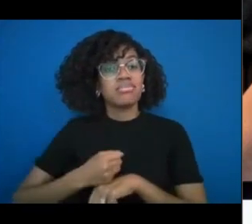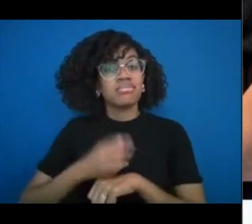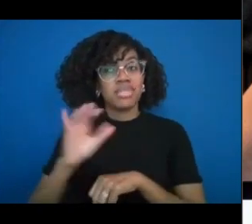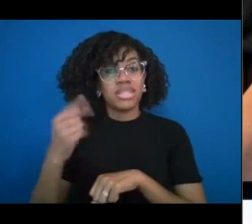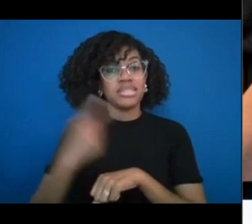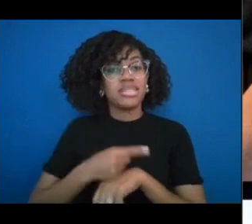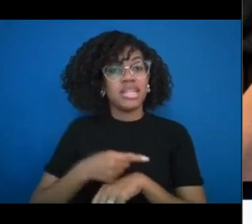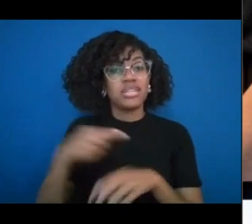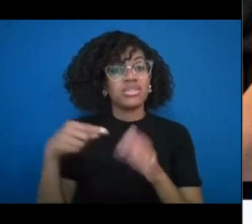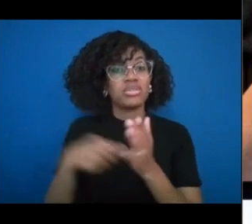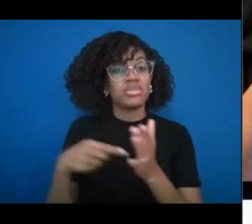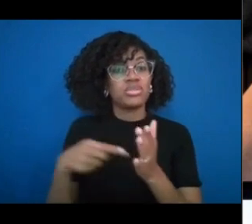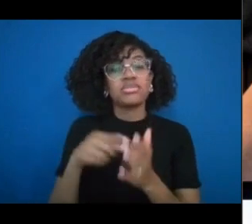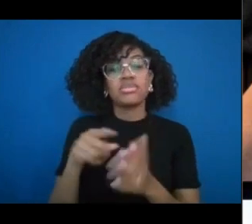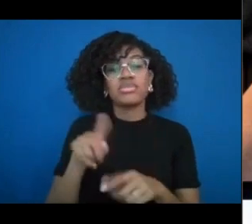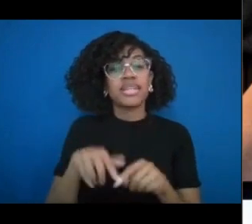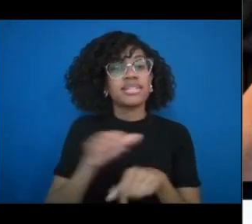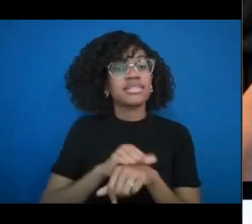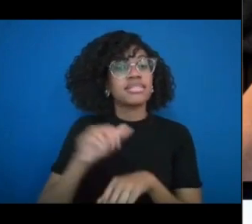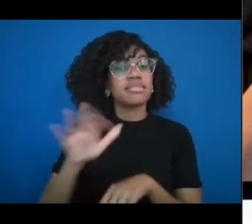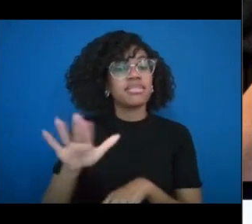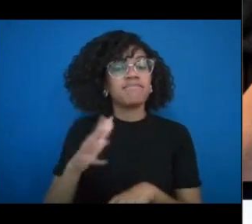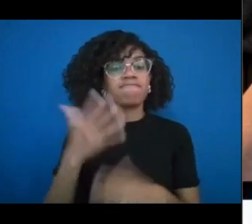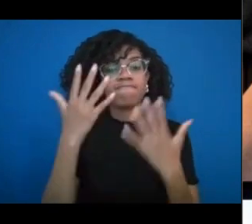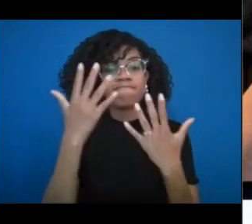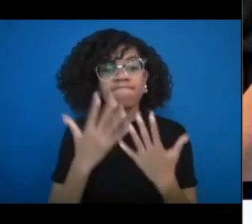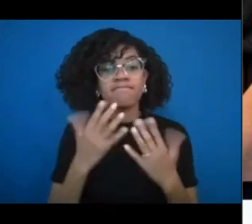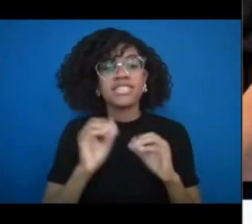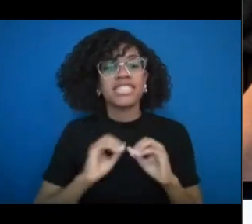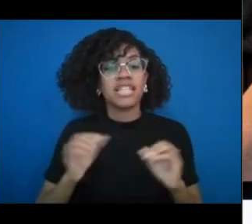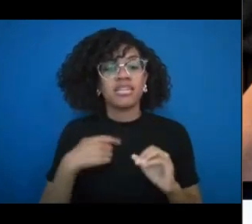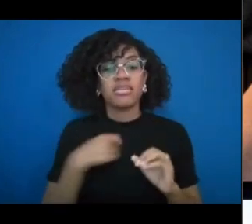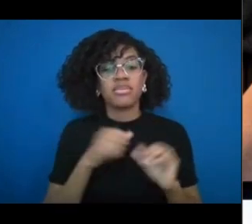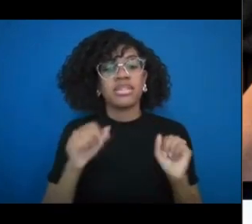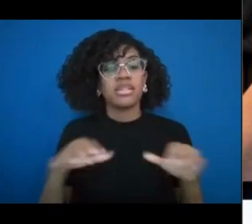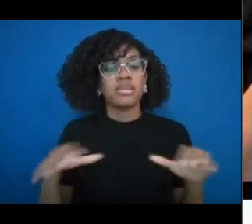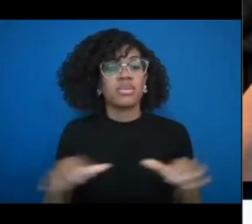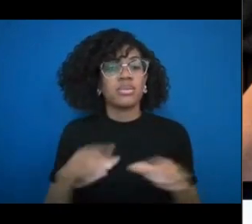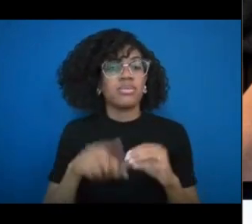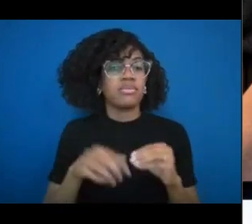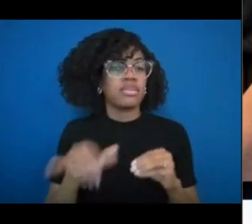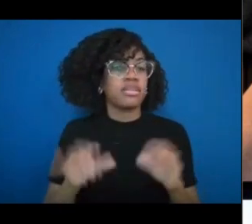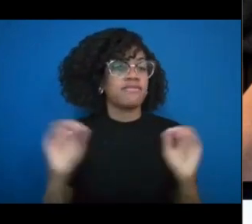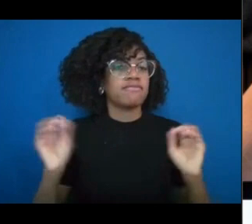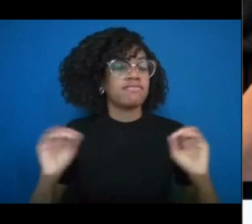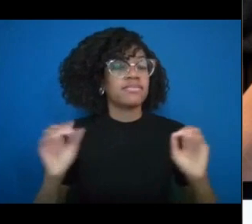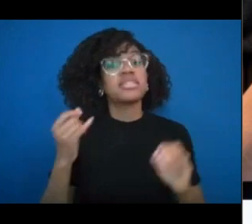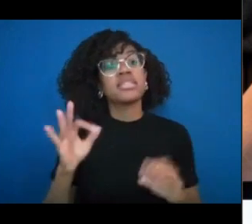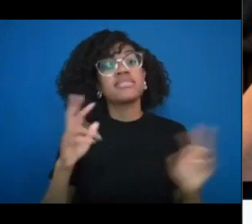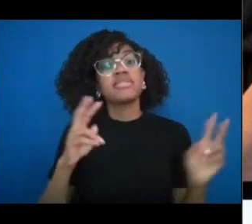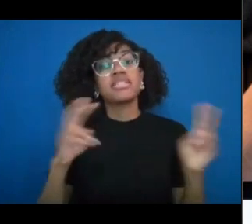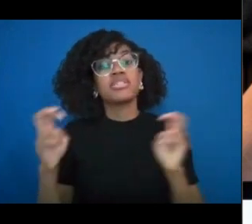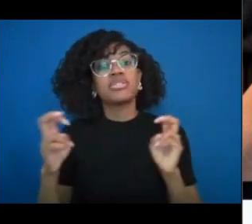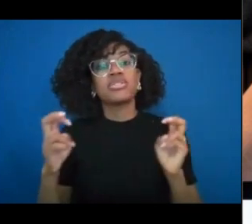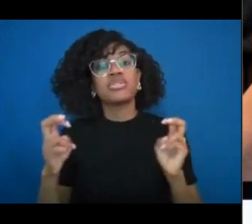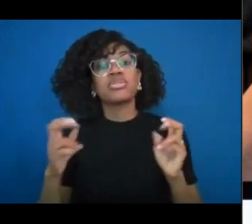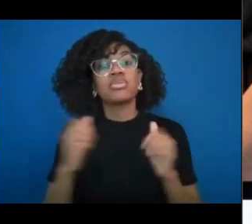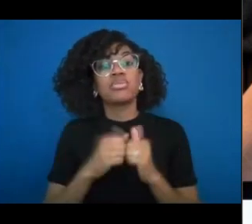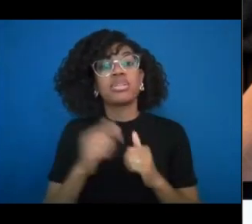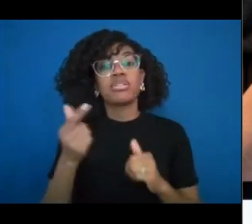are due and you are unable to submit, unfortunately, there's nothing we can do about that. If there are issues with